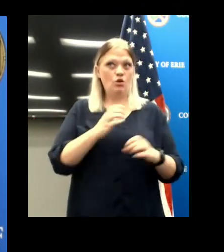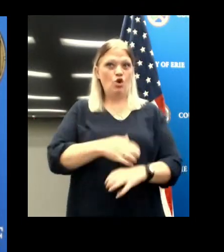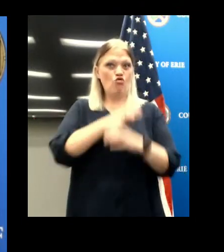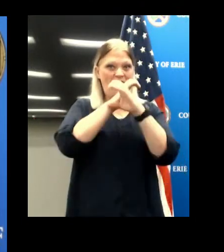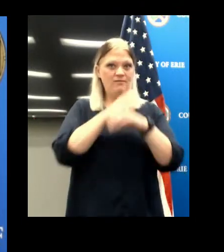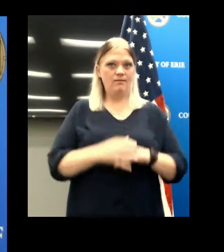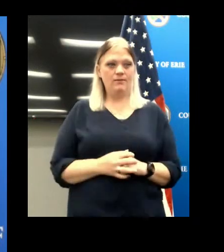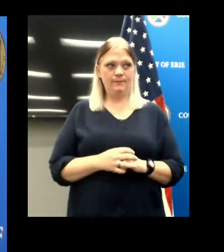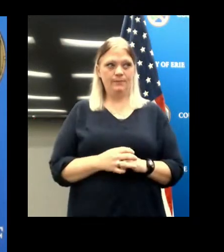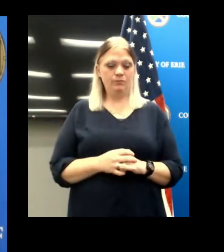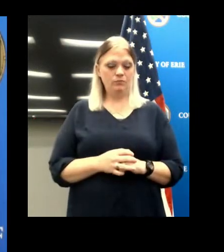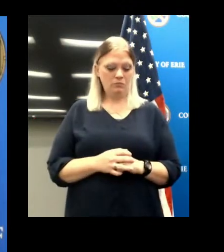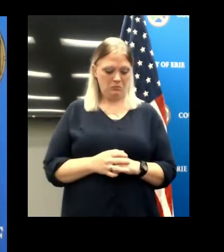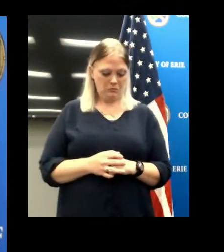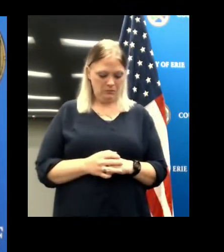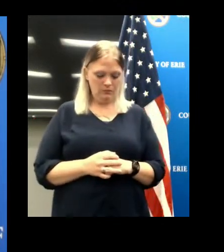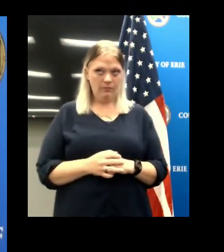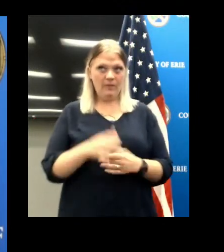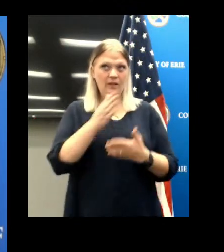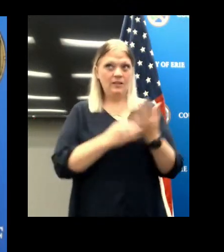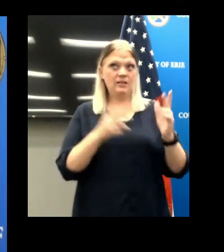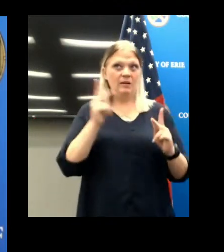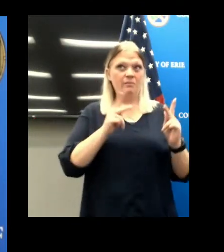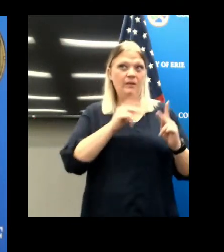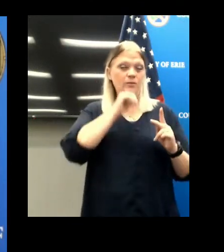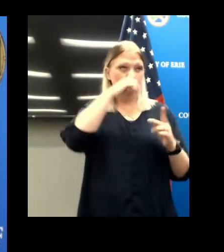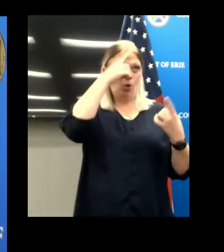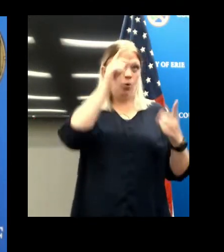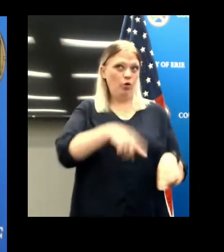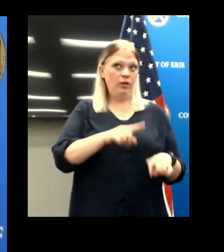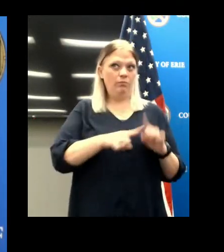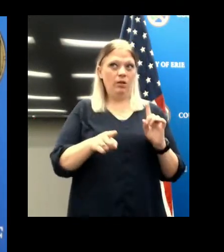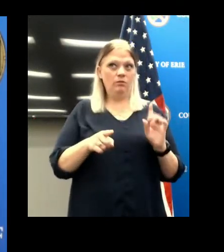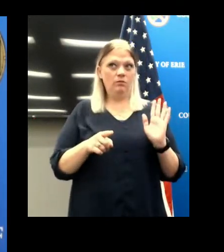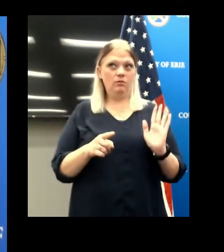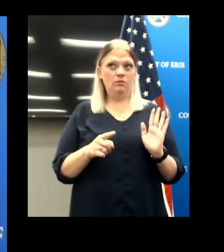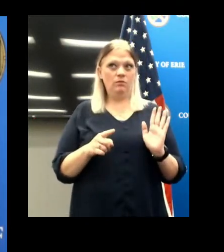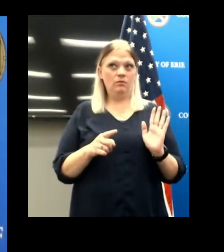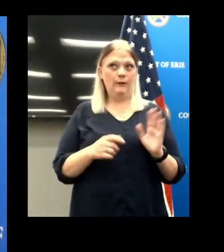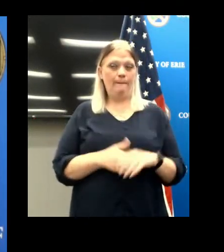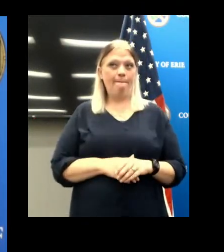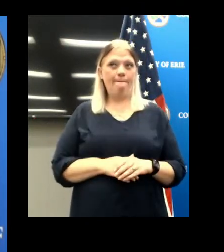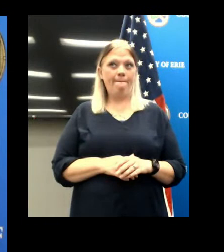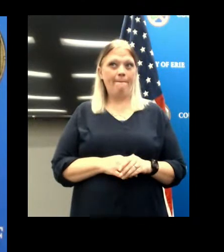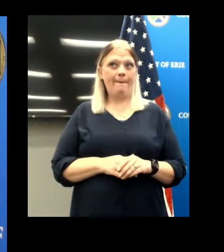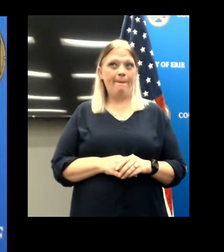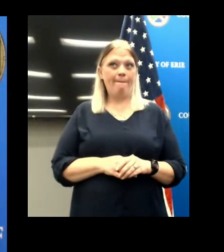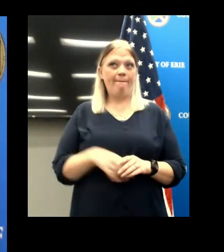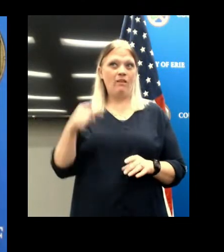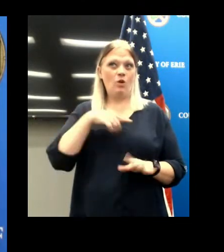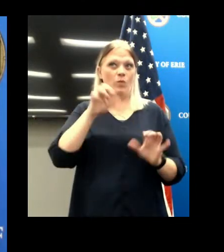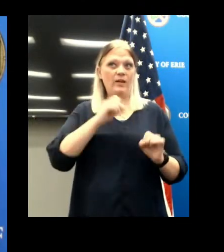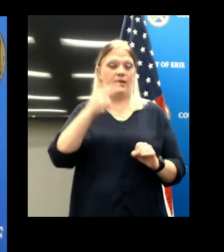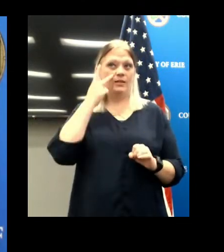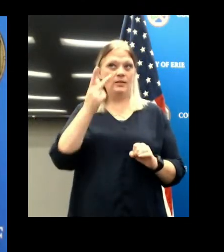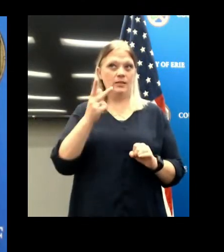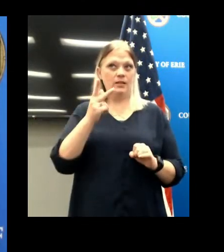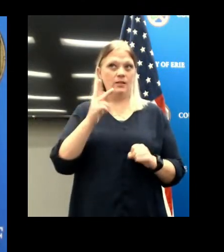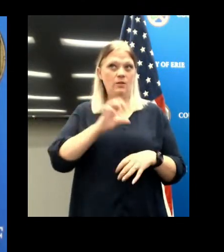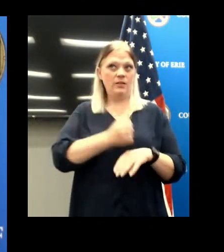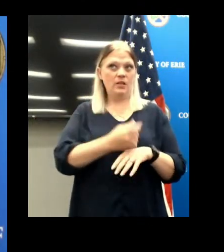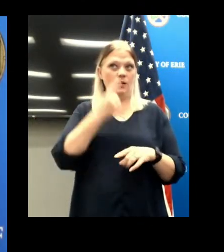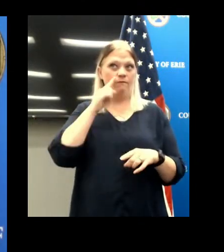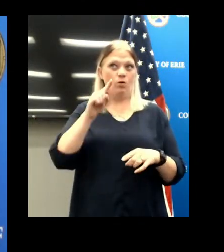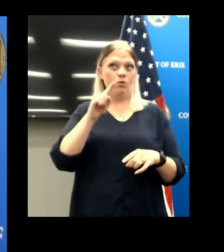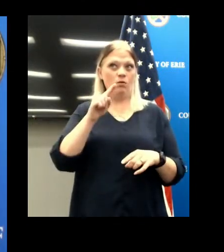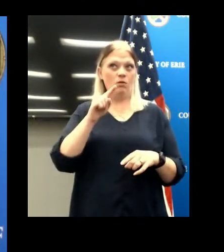crisis. Some people don't agree with that, but here's the thing. I think we can see how that was put in place for something like